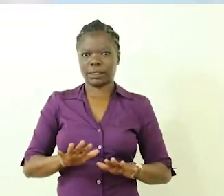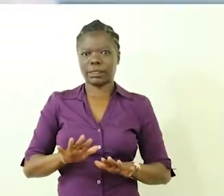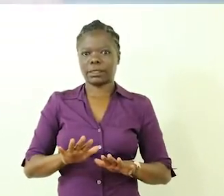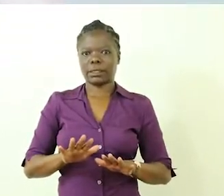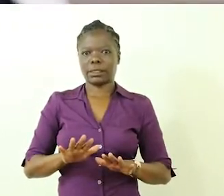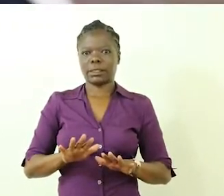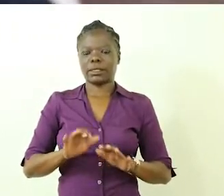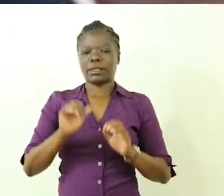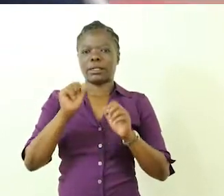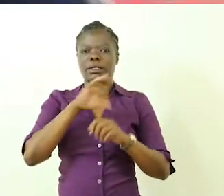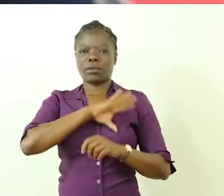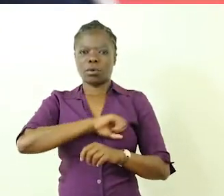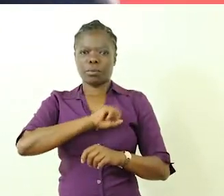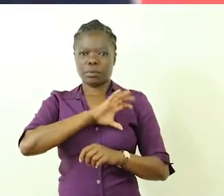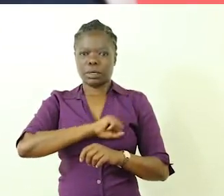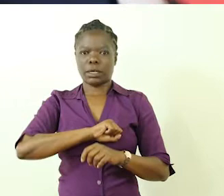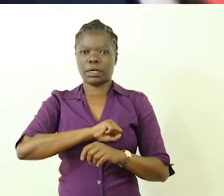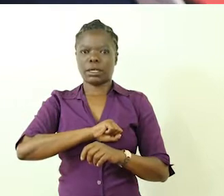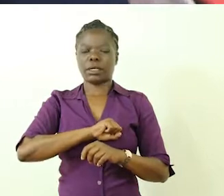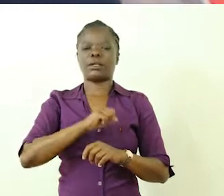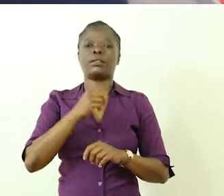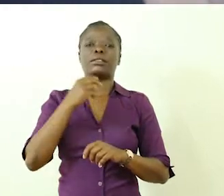loves copying funny sounds,